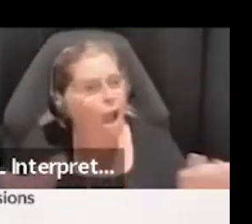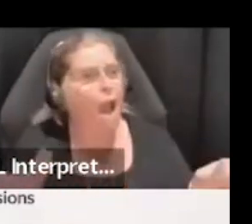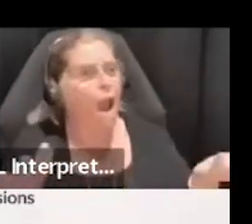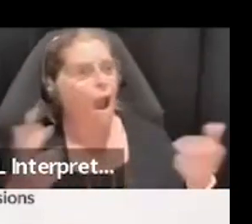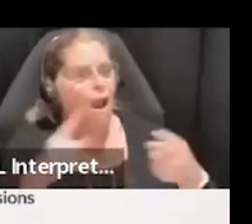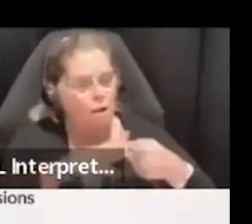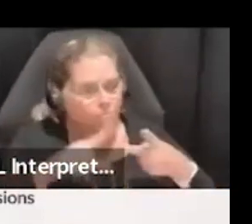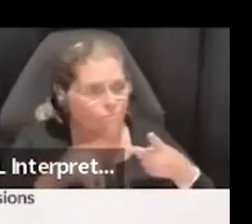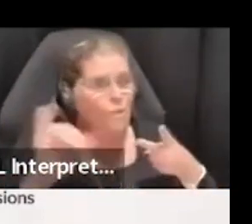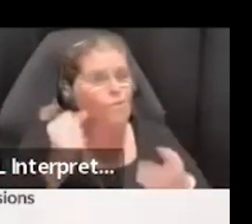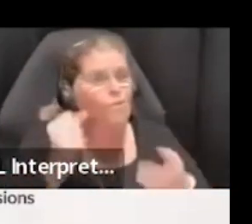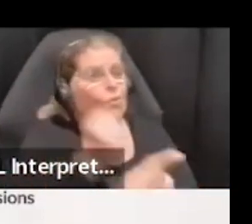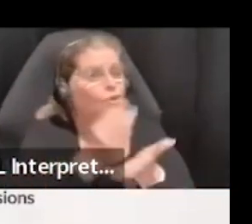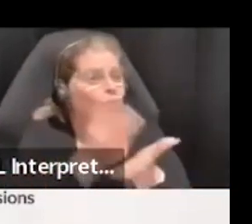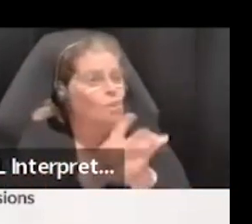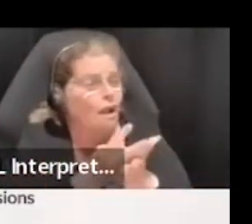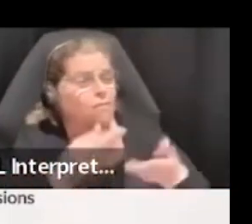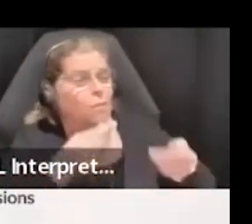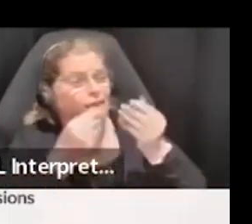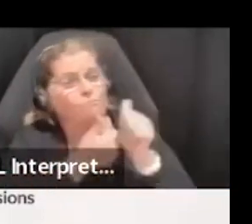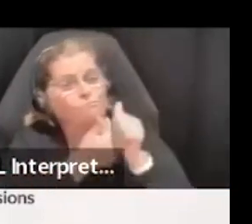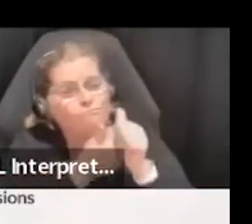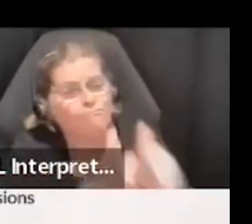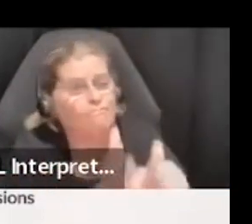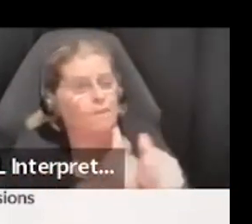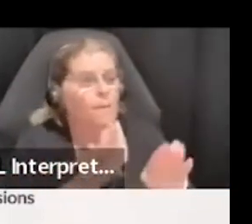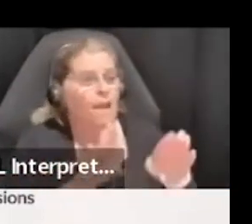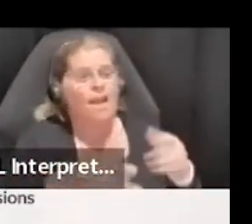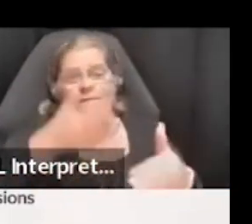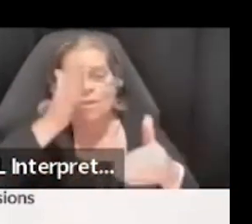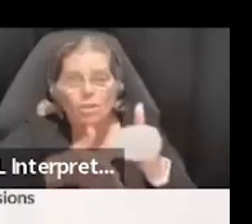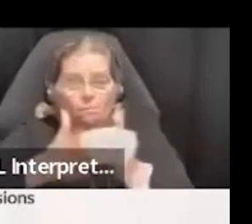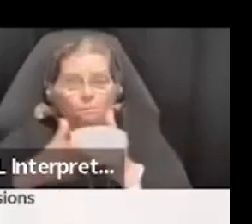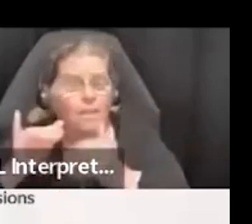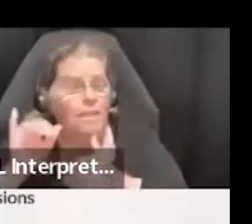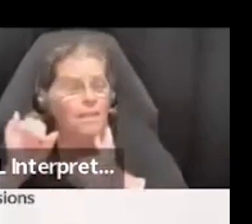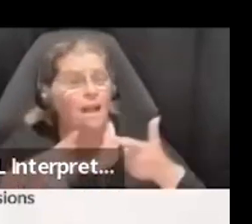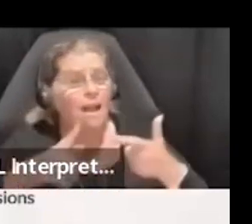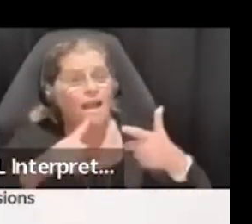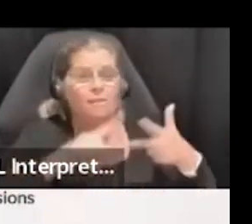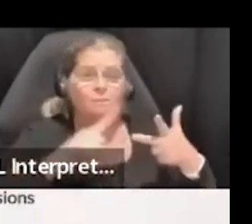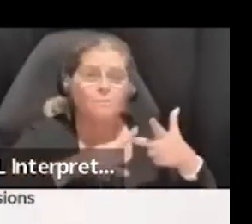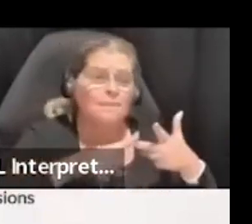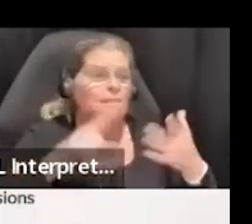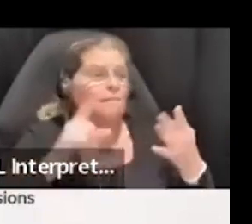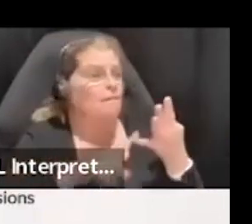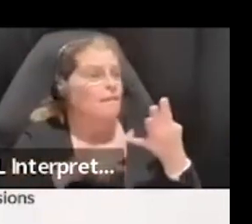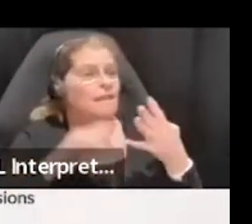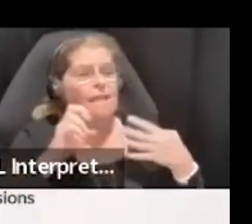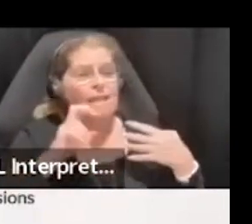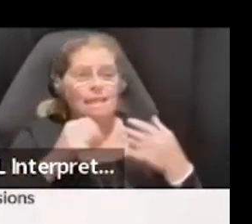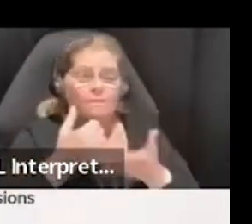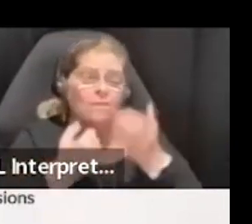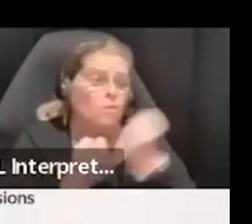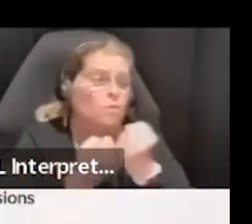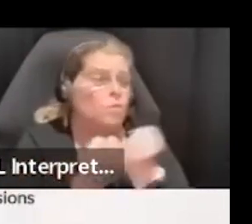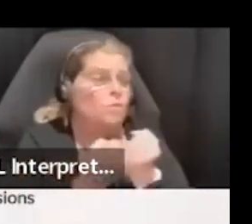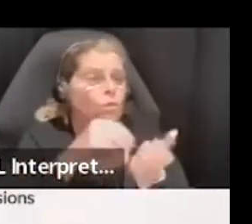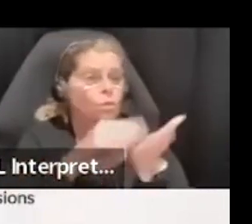in to track behaviors, help complete IEPs, and even use with students to help their communication